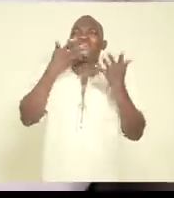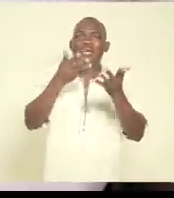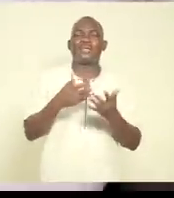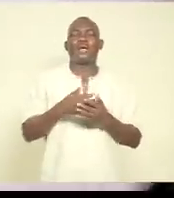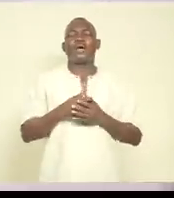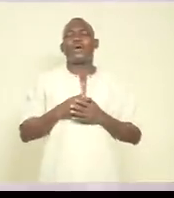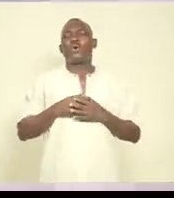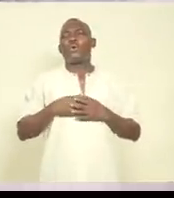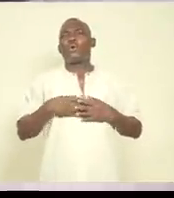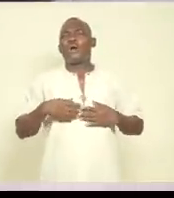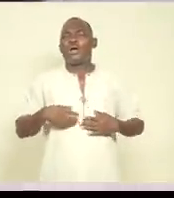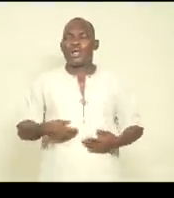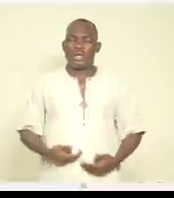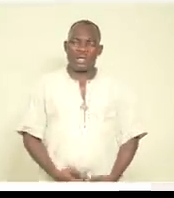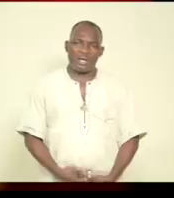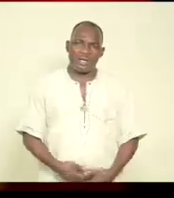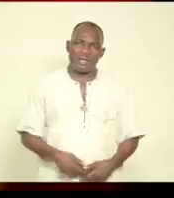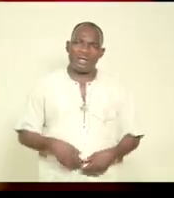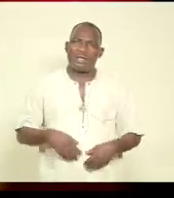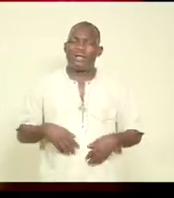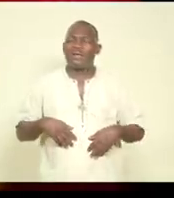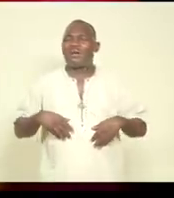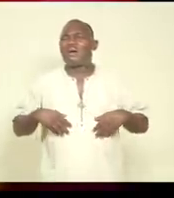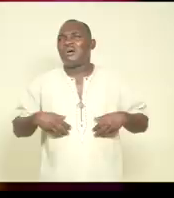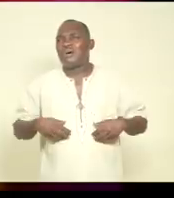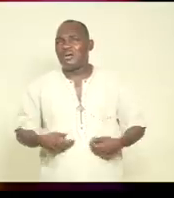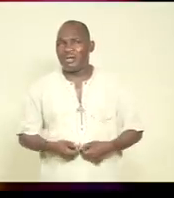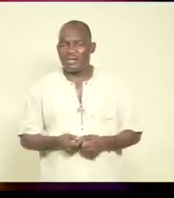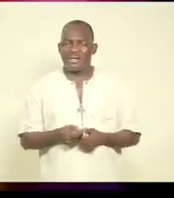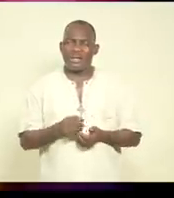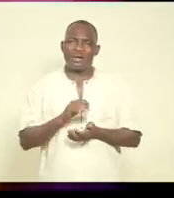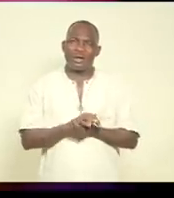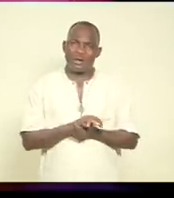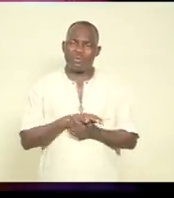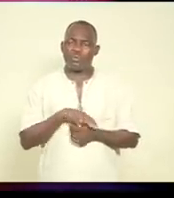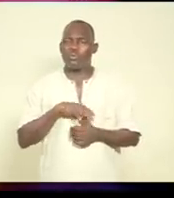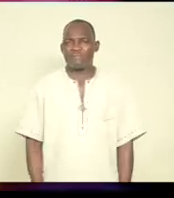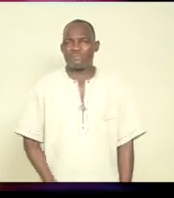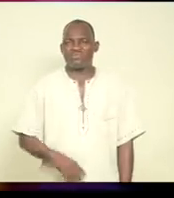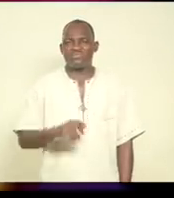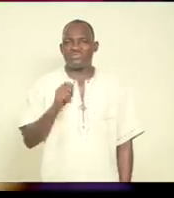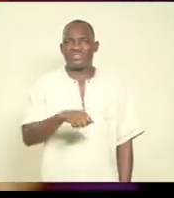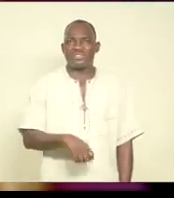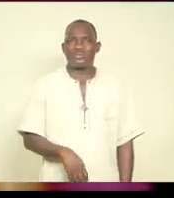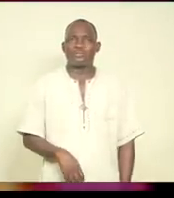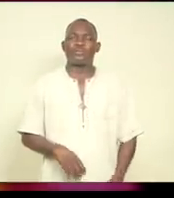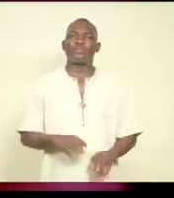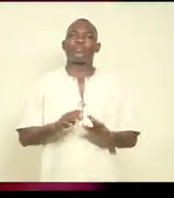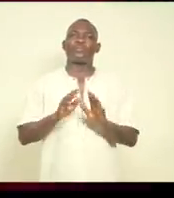We will always stop at one thing, in getting justice. And that one thing